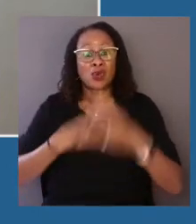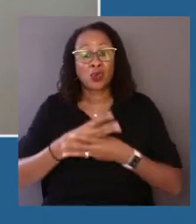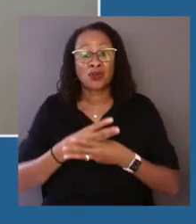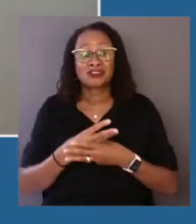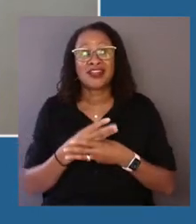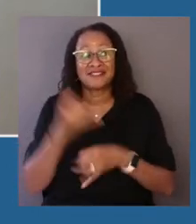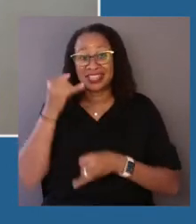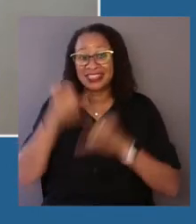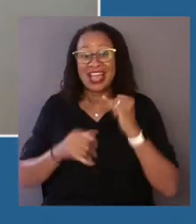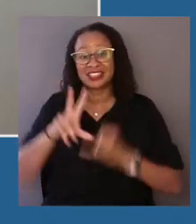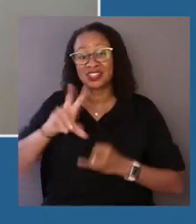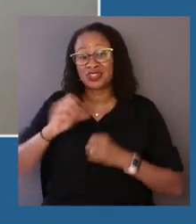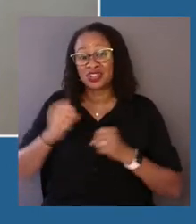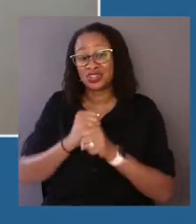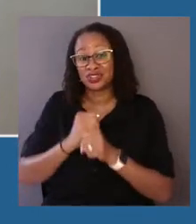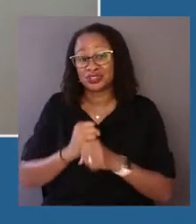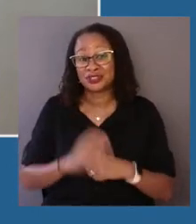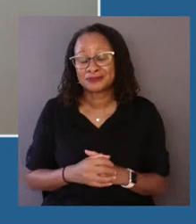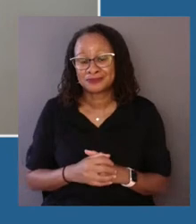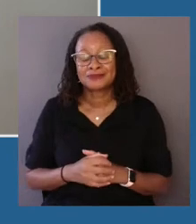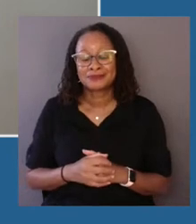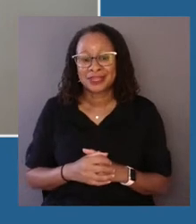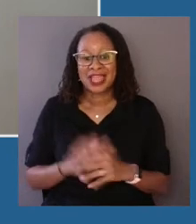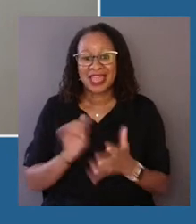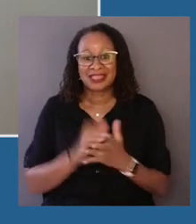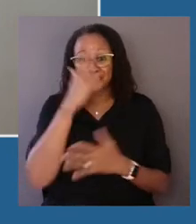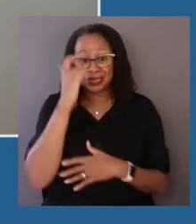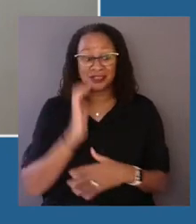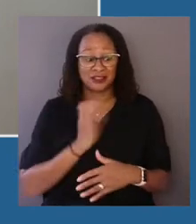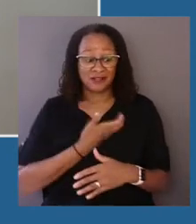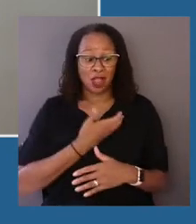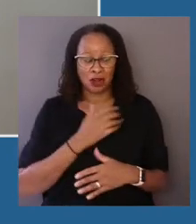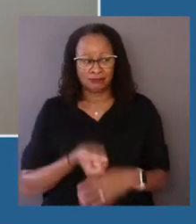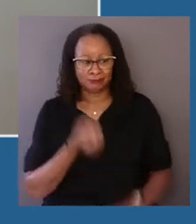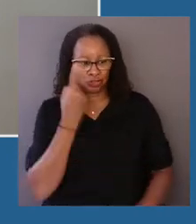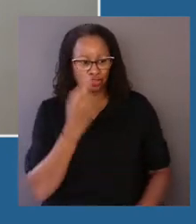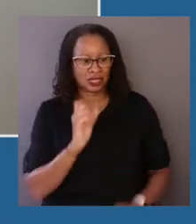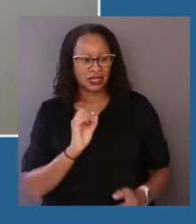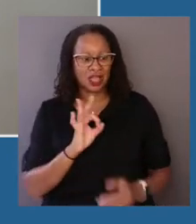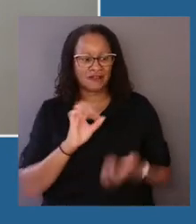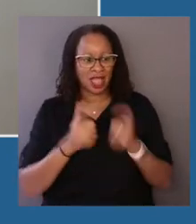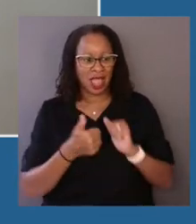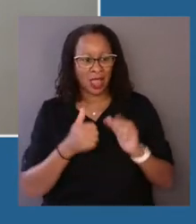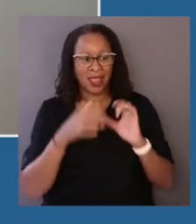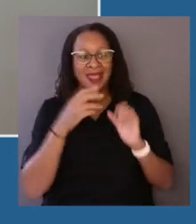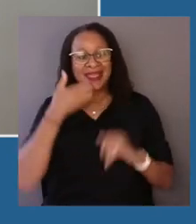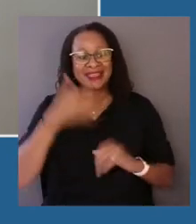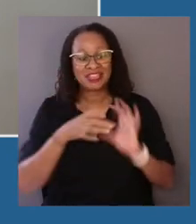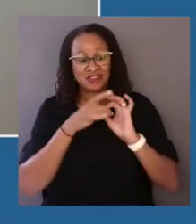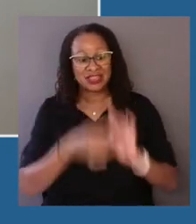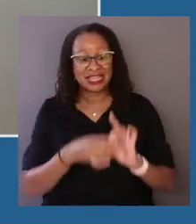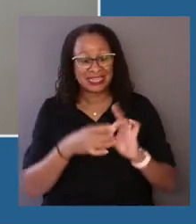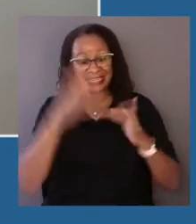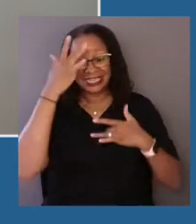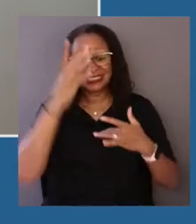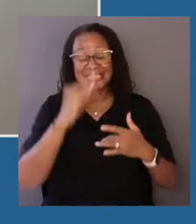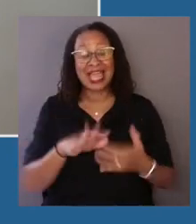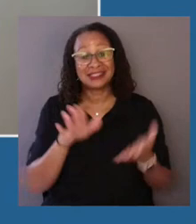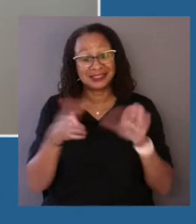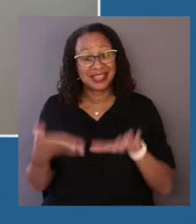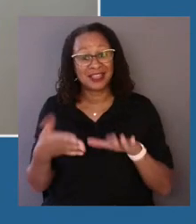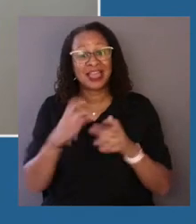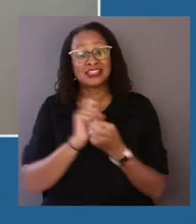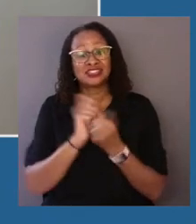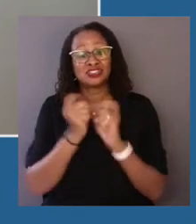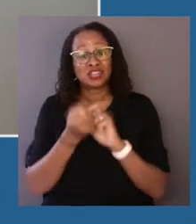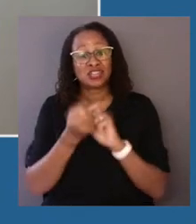three decades or so. And that's due to our understanding of how heat-related illness and mortality have changed around the world